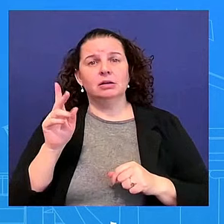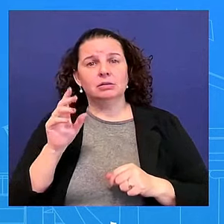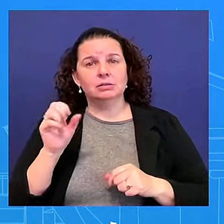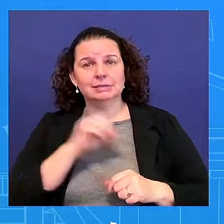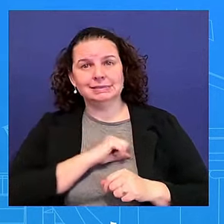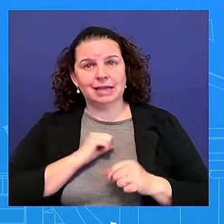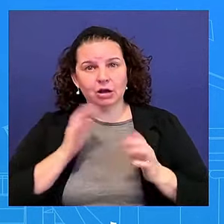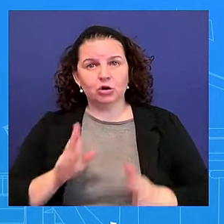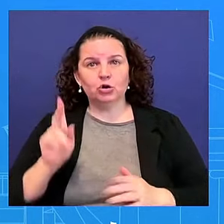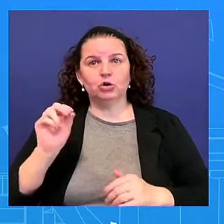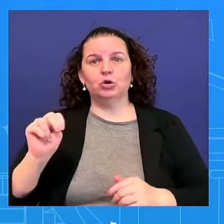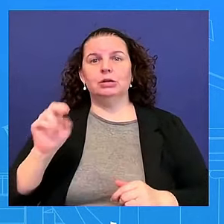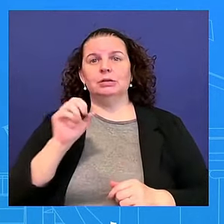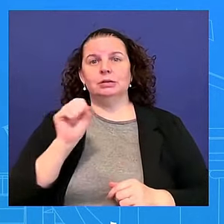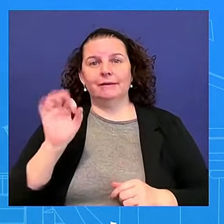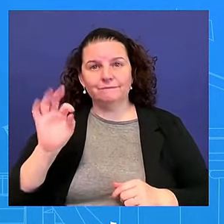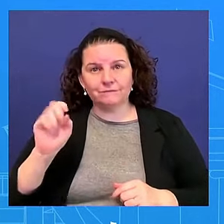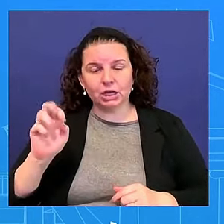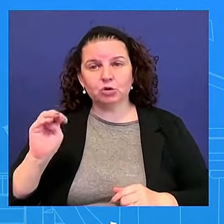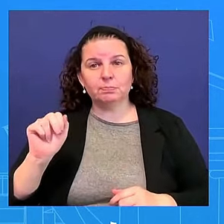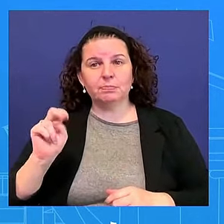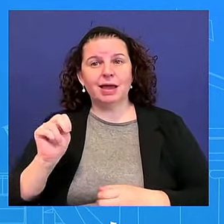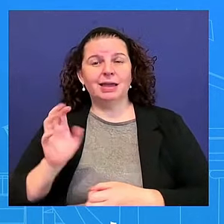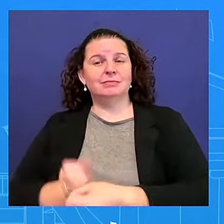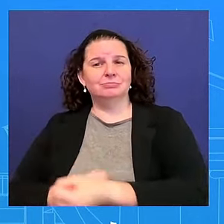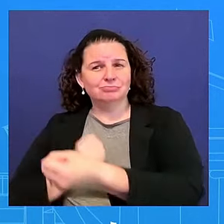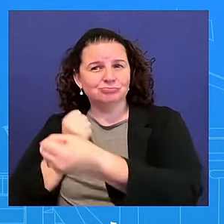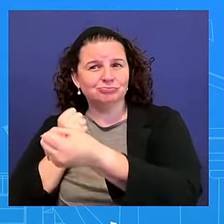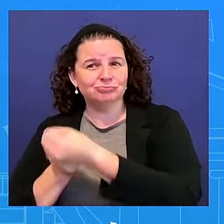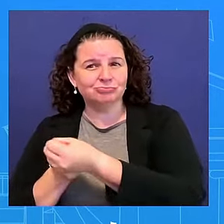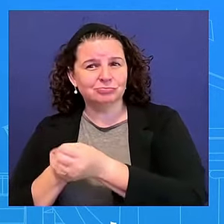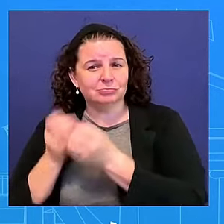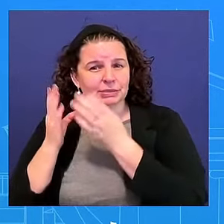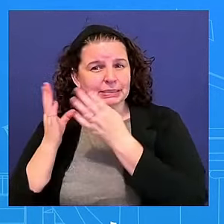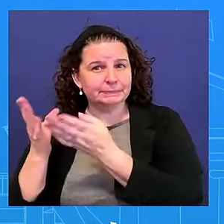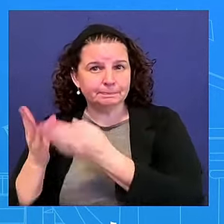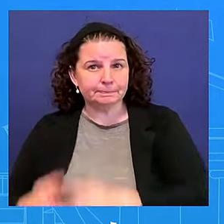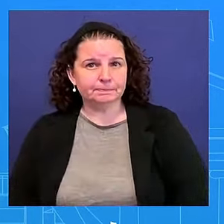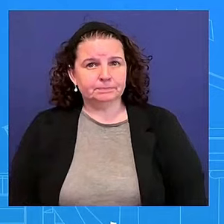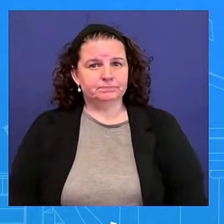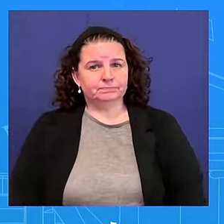president. You're going to have some congressional members who feel differently.